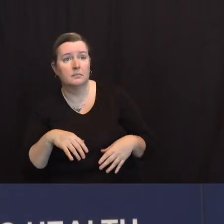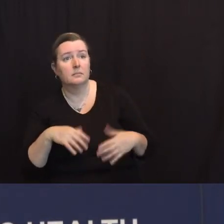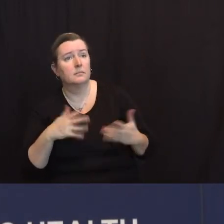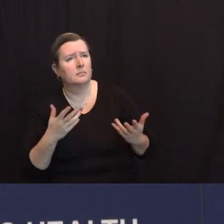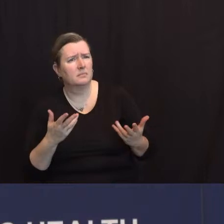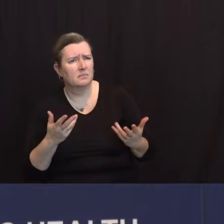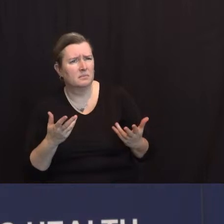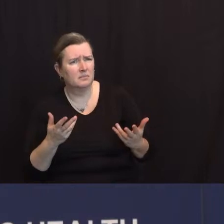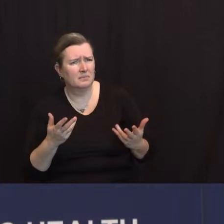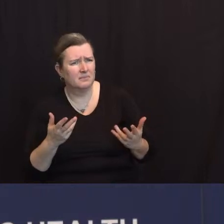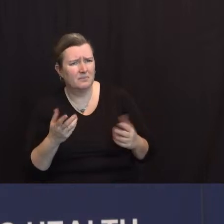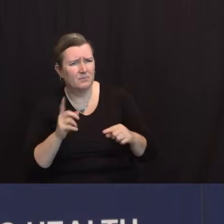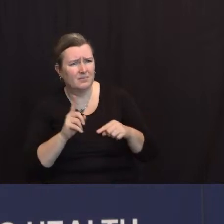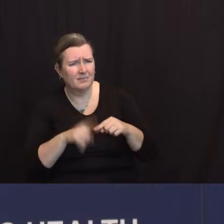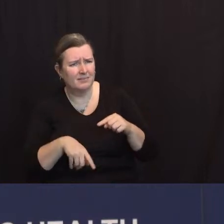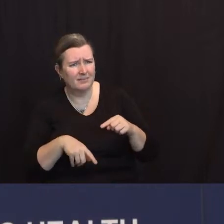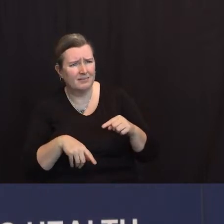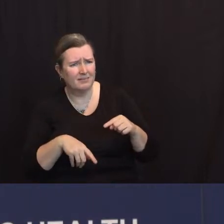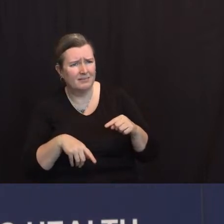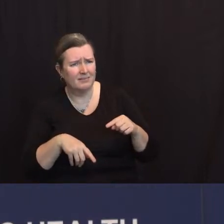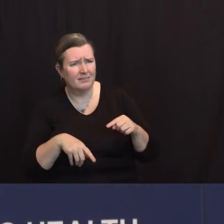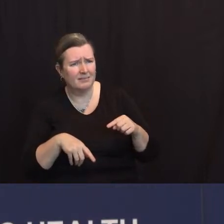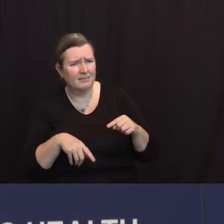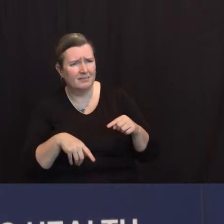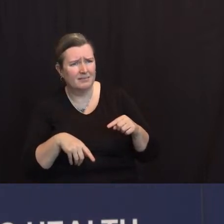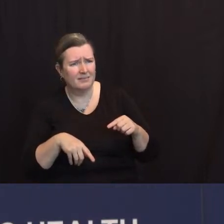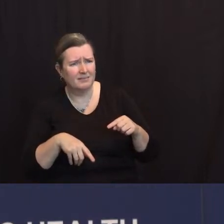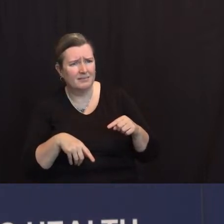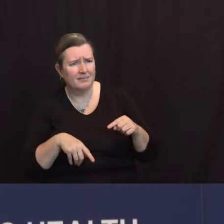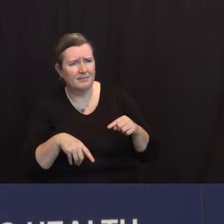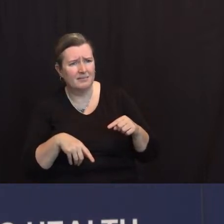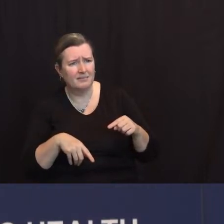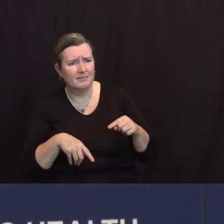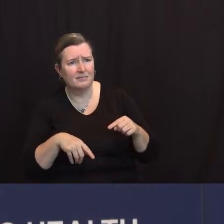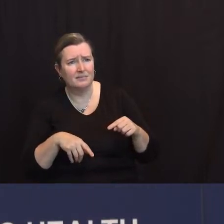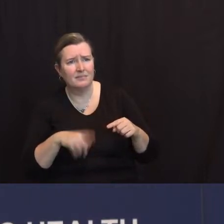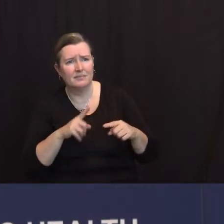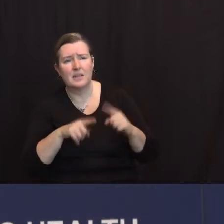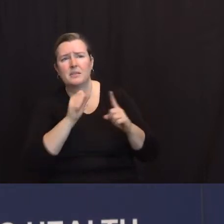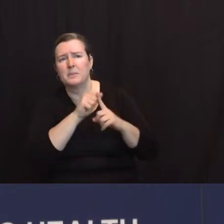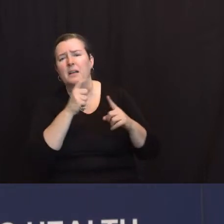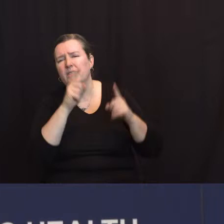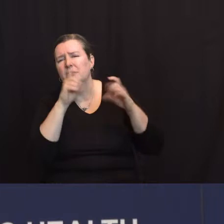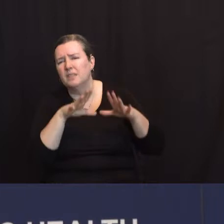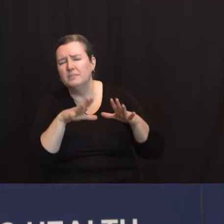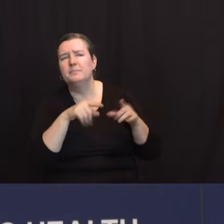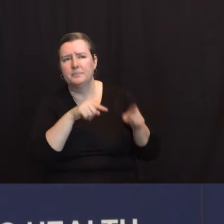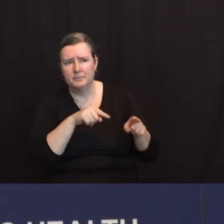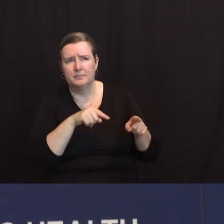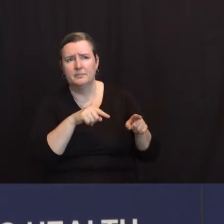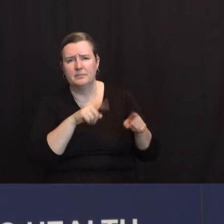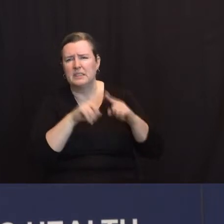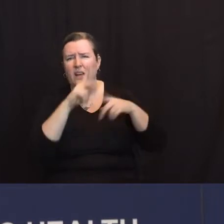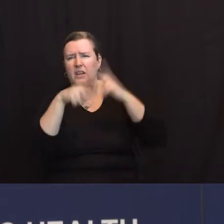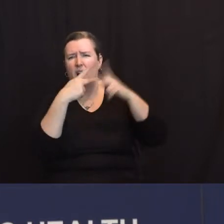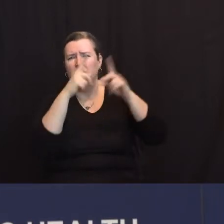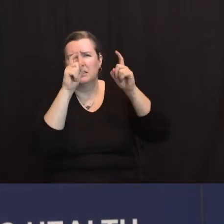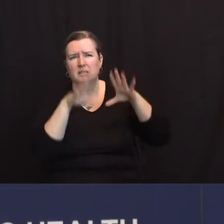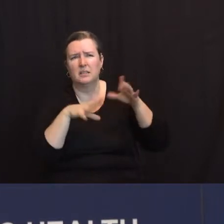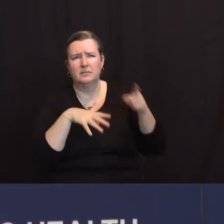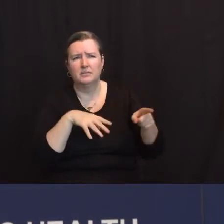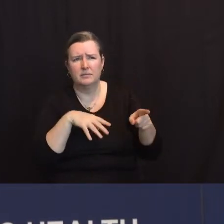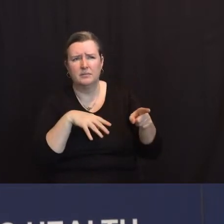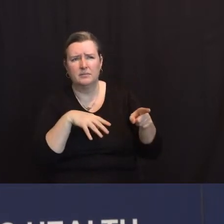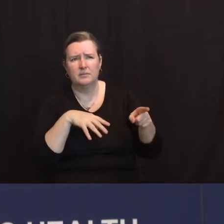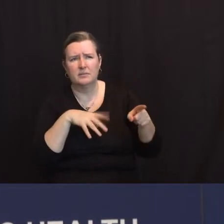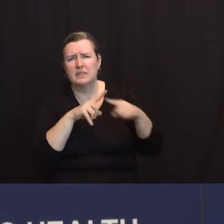either way. There's another type of antibody, and that's called an N antibody, or N antigen. And there